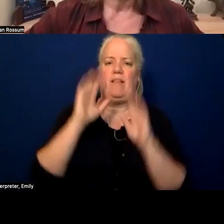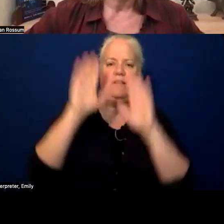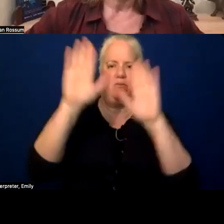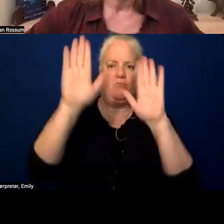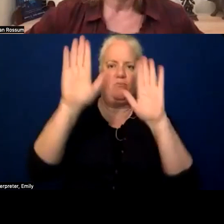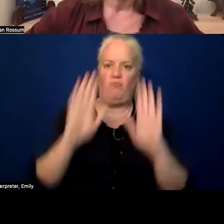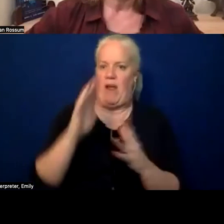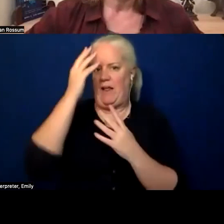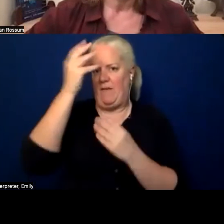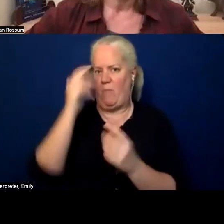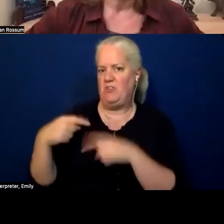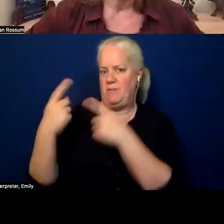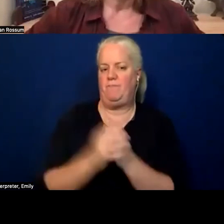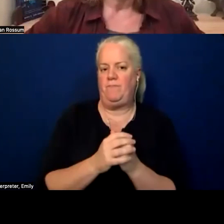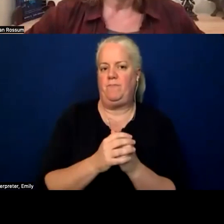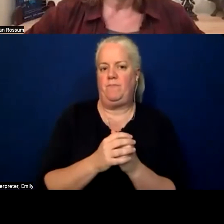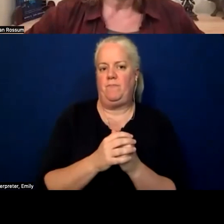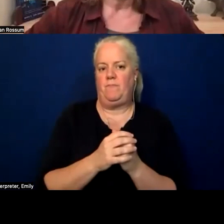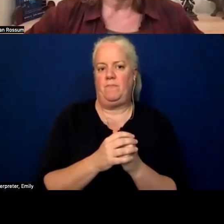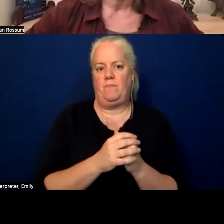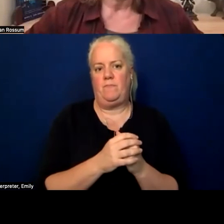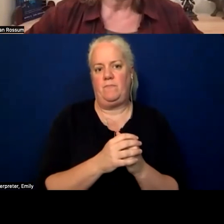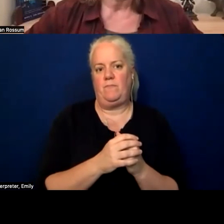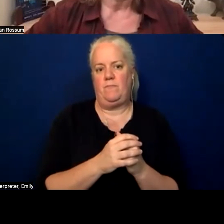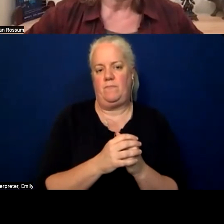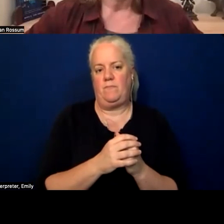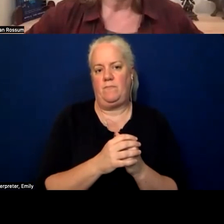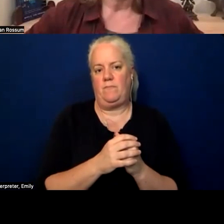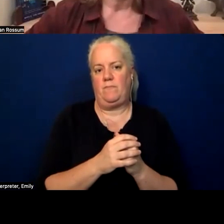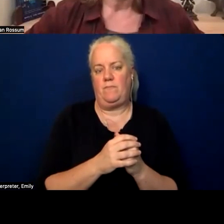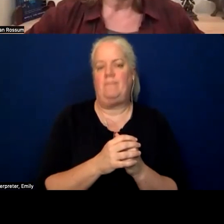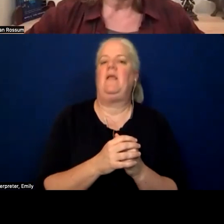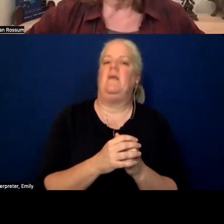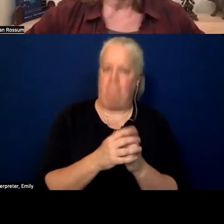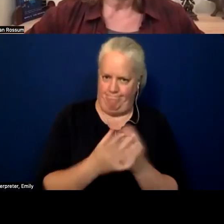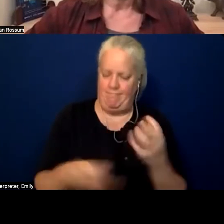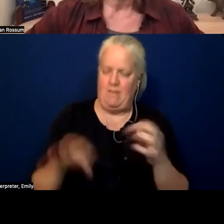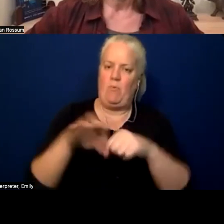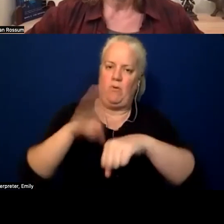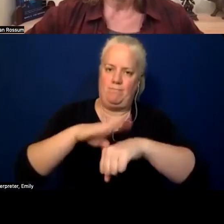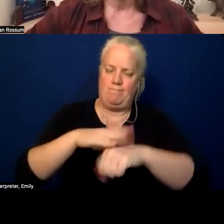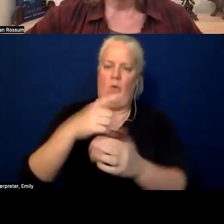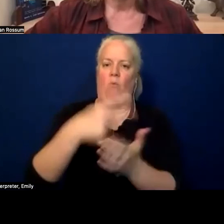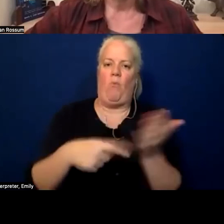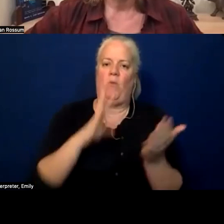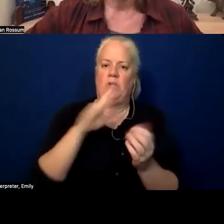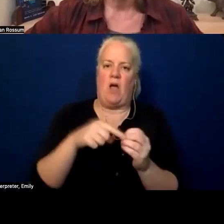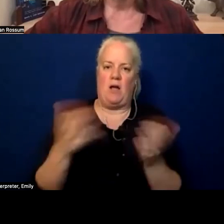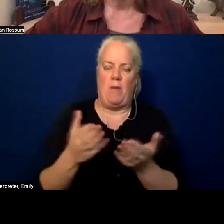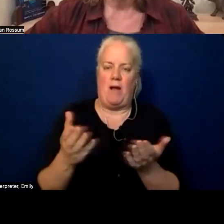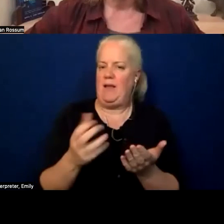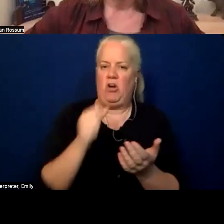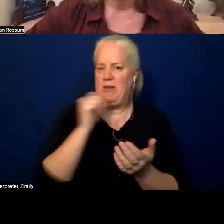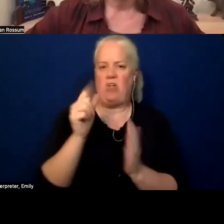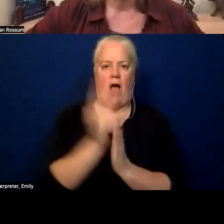beginning of the hour, is that of course, everything said here doesn't constitute any legal advice. And, you know, all of